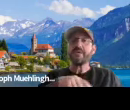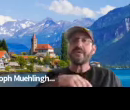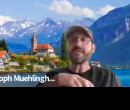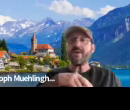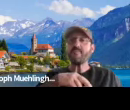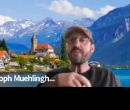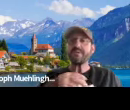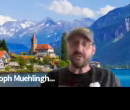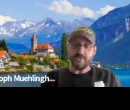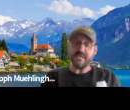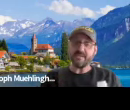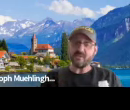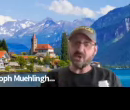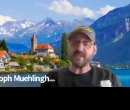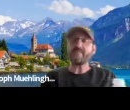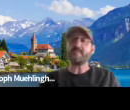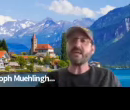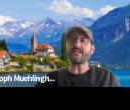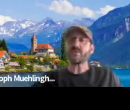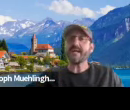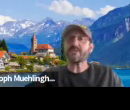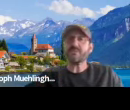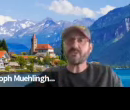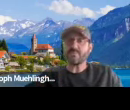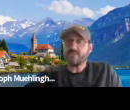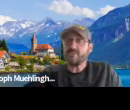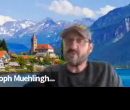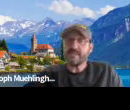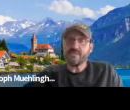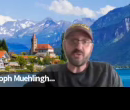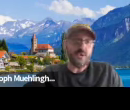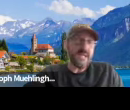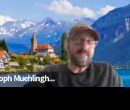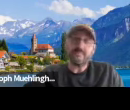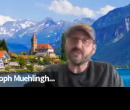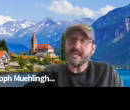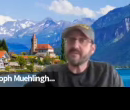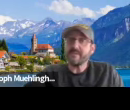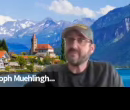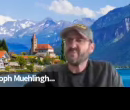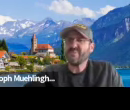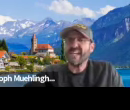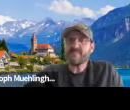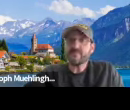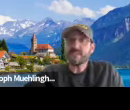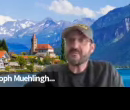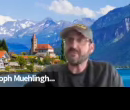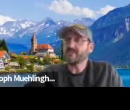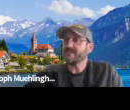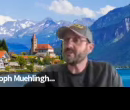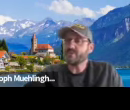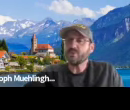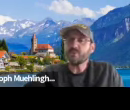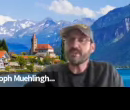fatigued and crampy. And so then they started giving them electrolytes, which is what we started having with Gatorade. Of course, we have to be careful